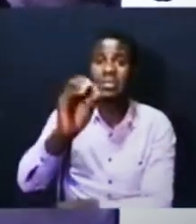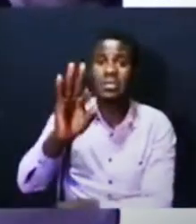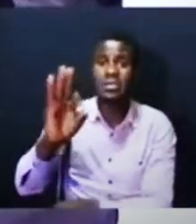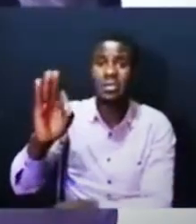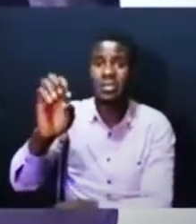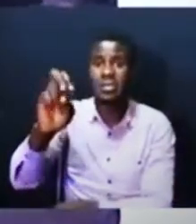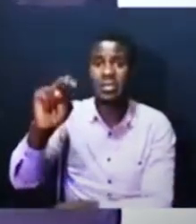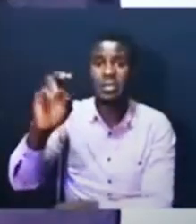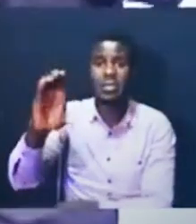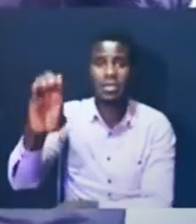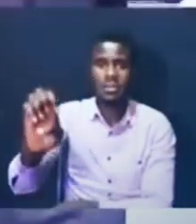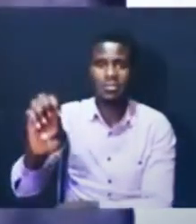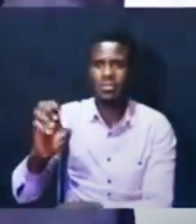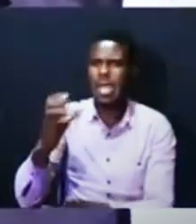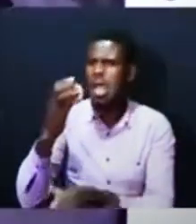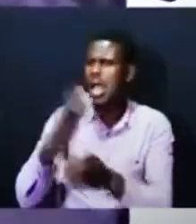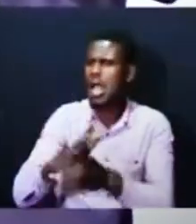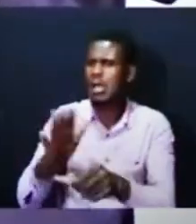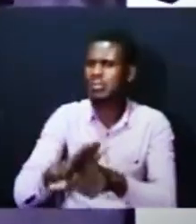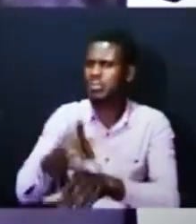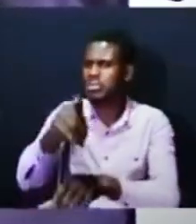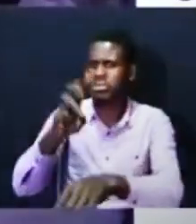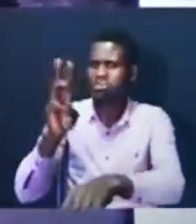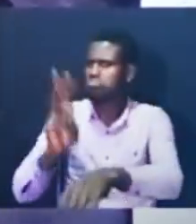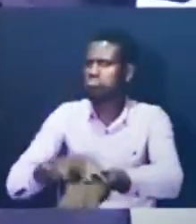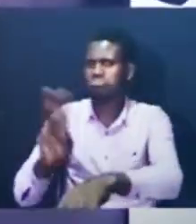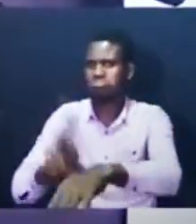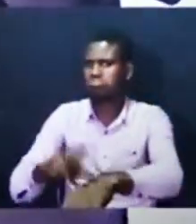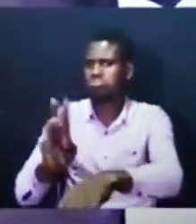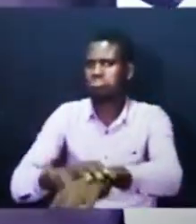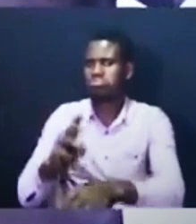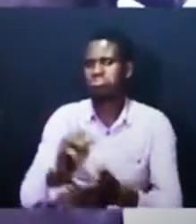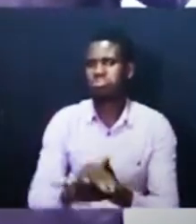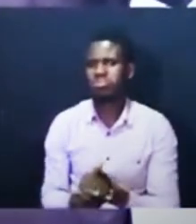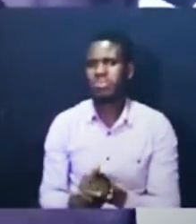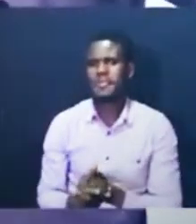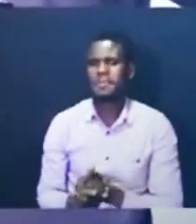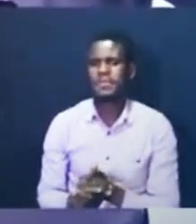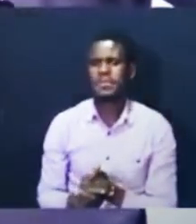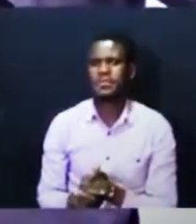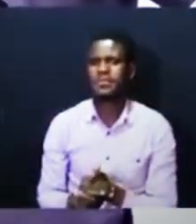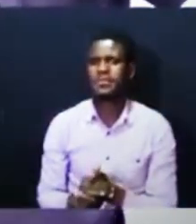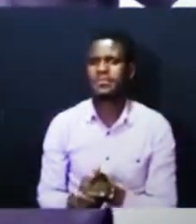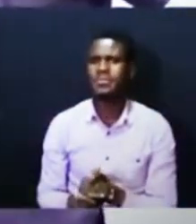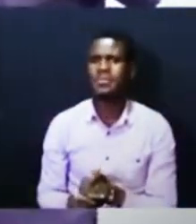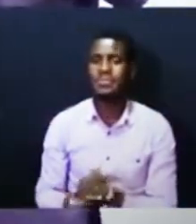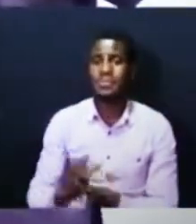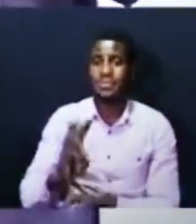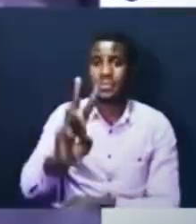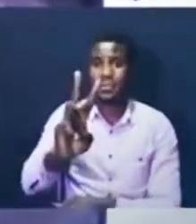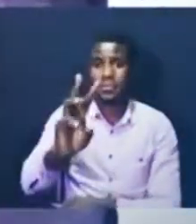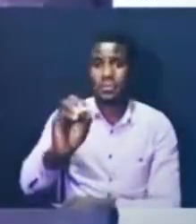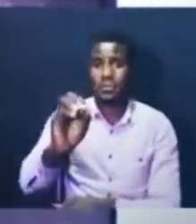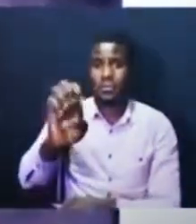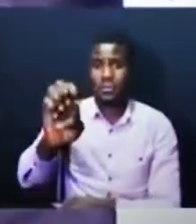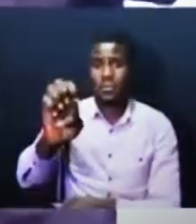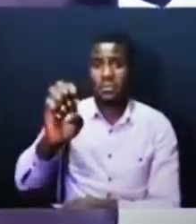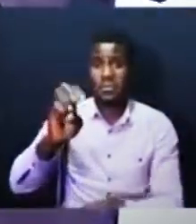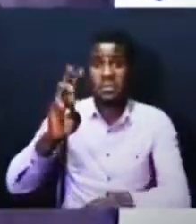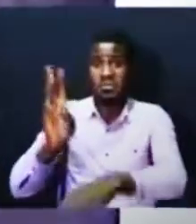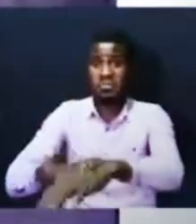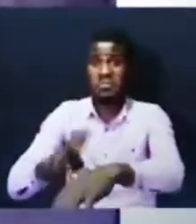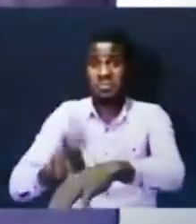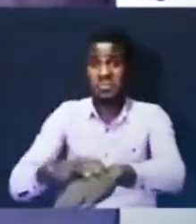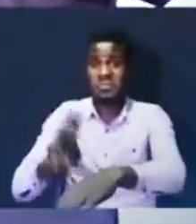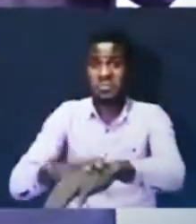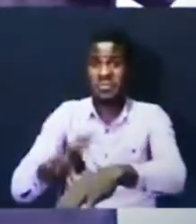Yesu ama nanso ni echire ni enamoso na sintidua to ba due. Woe here means grievous distress. Due